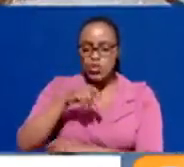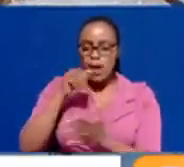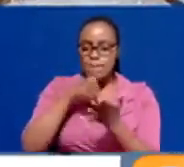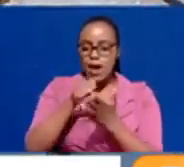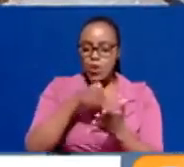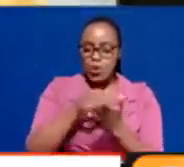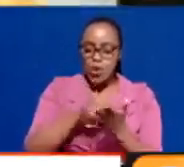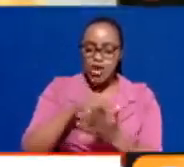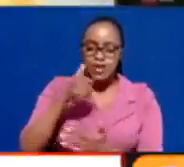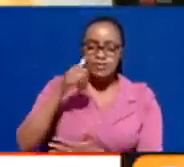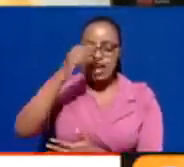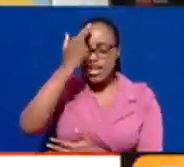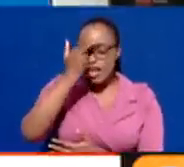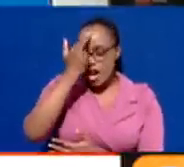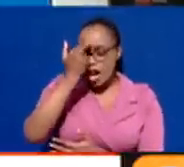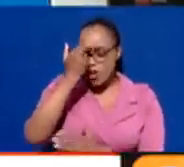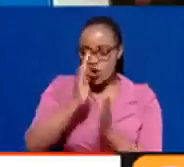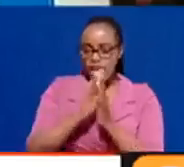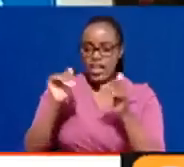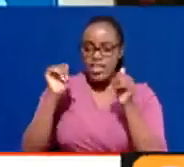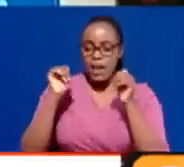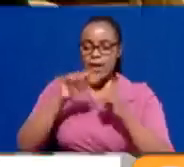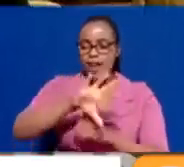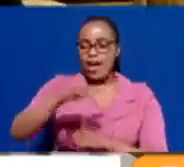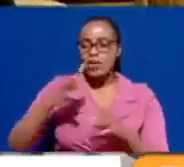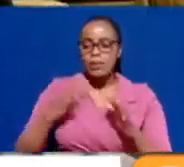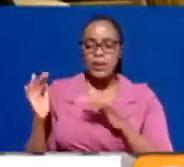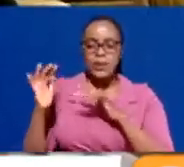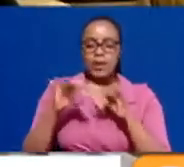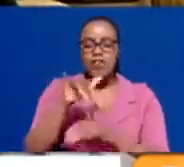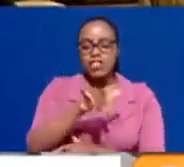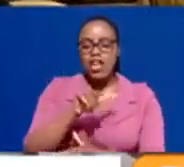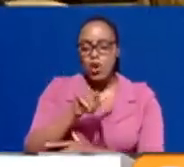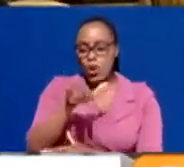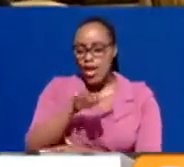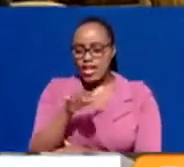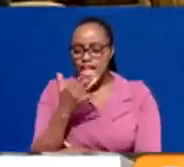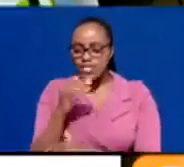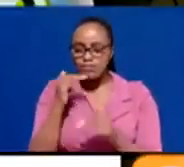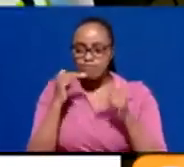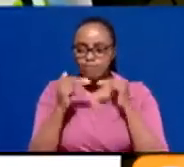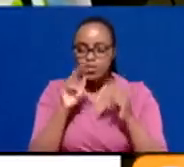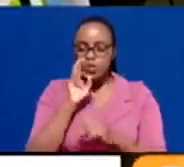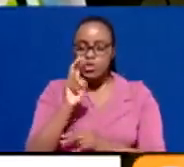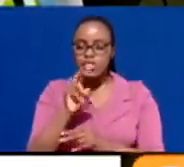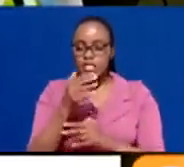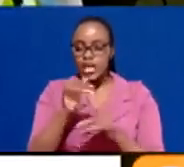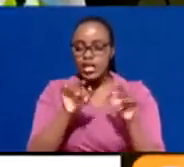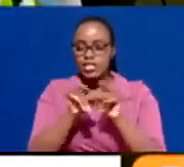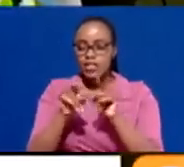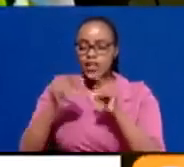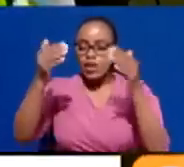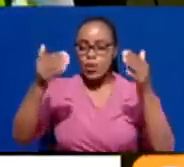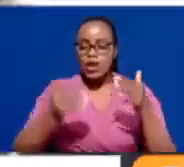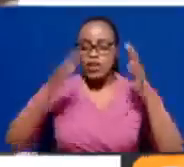Makueni, Narok, Kilifi and Nyamira counties, residents gathered in local eateries to watch the Supreme Court proceedings and